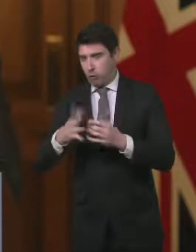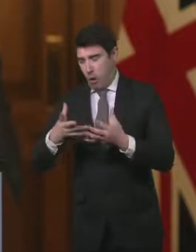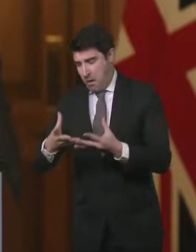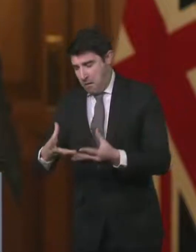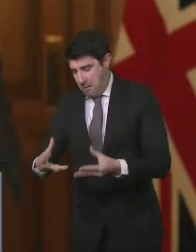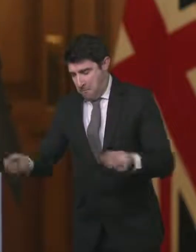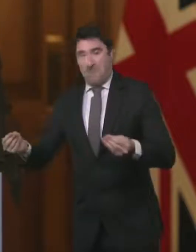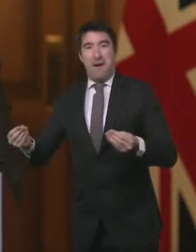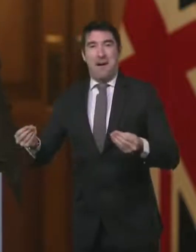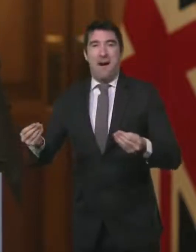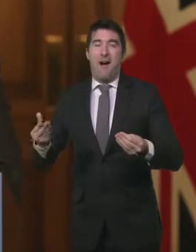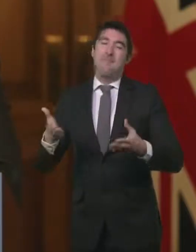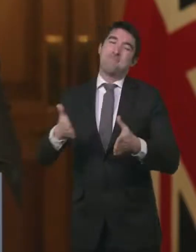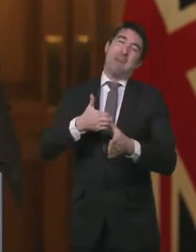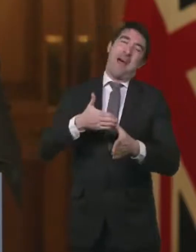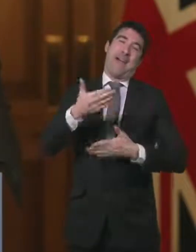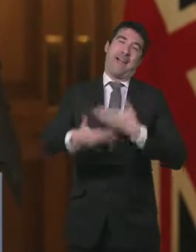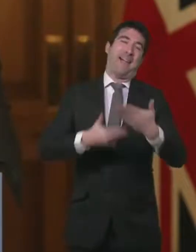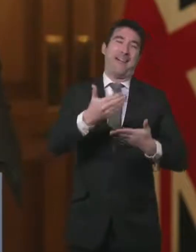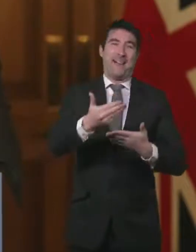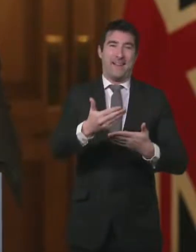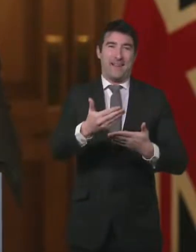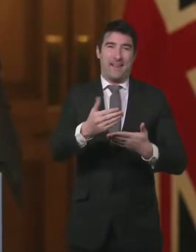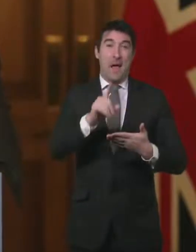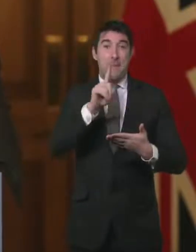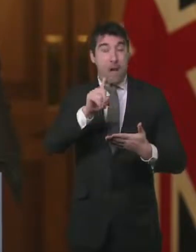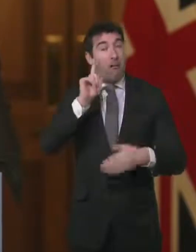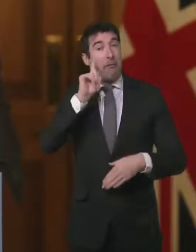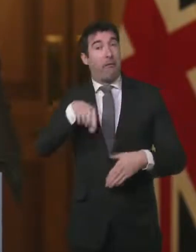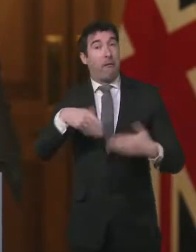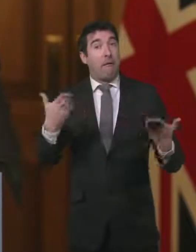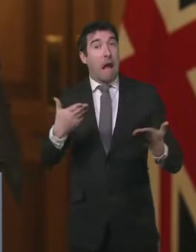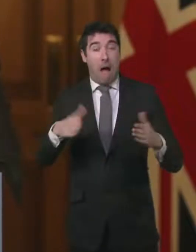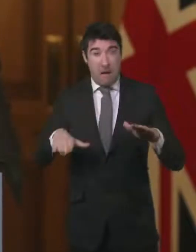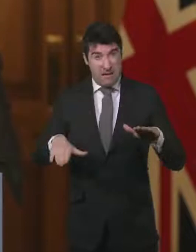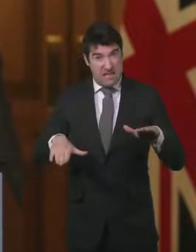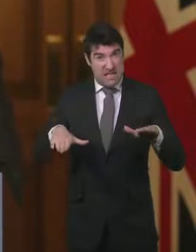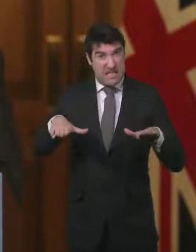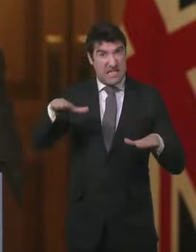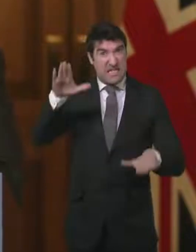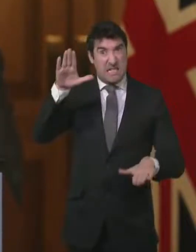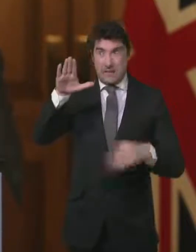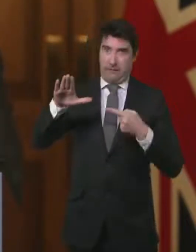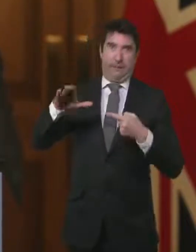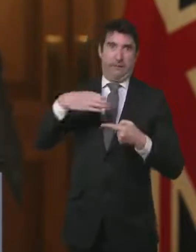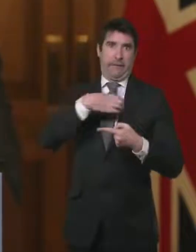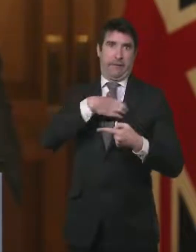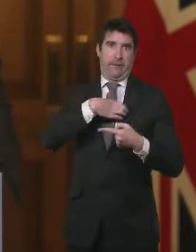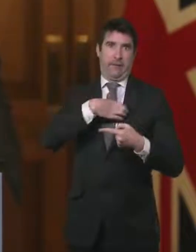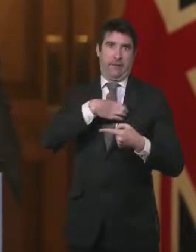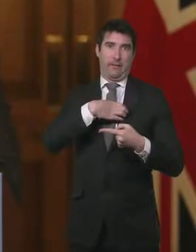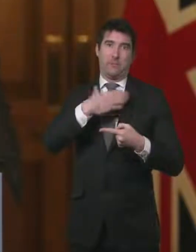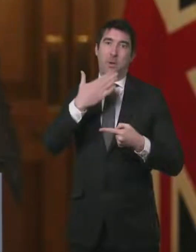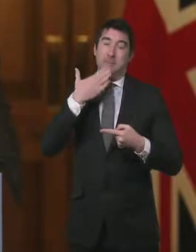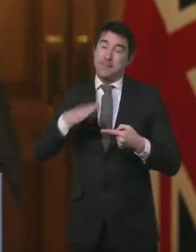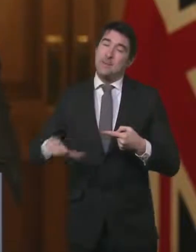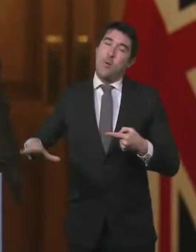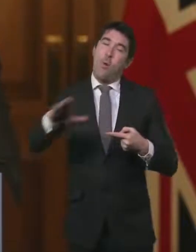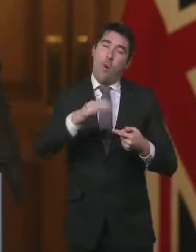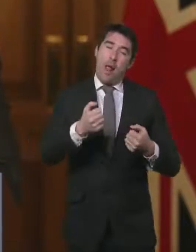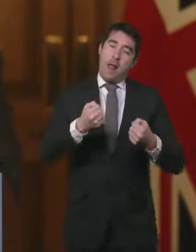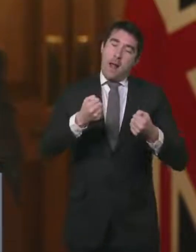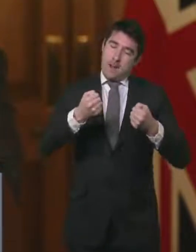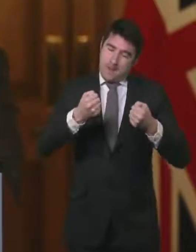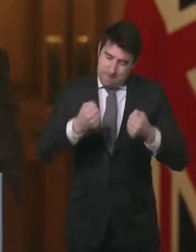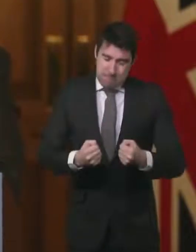our NHS, and together make 2021 a year in which we leave this tunnel behind us. I'm now